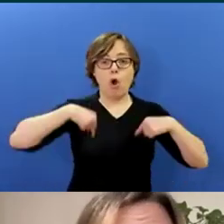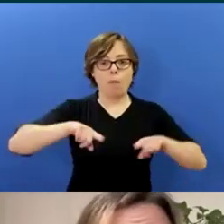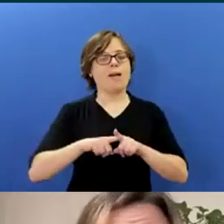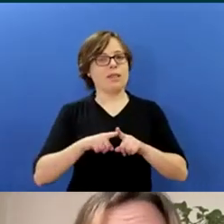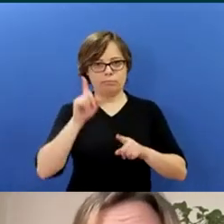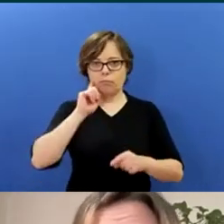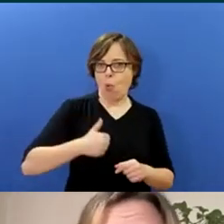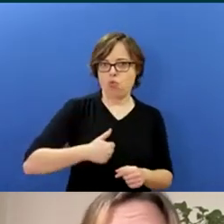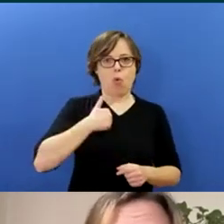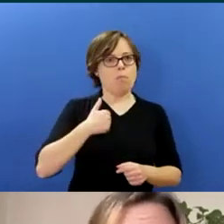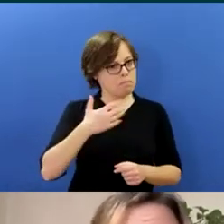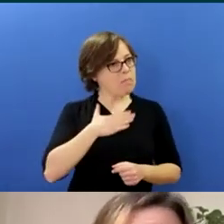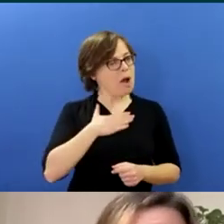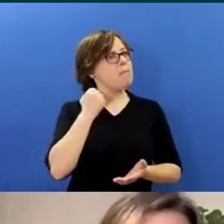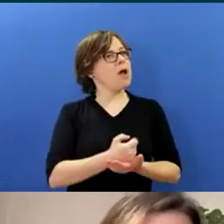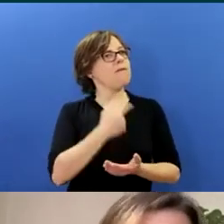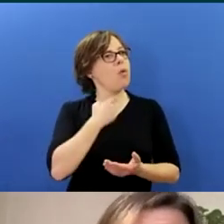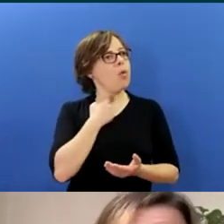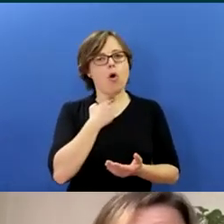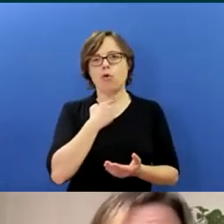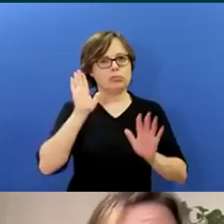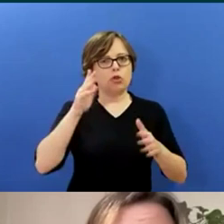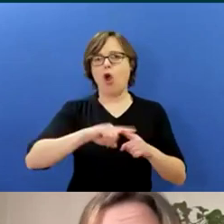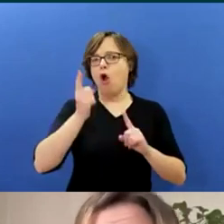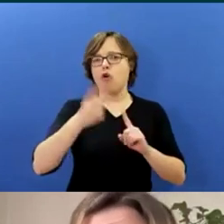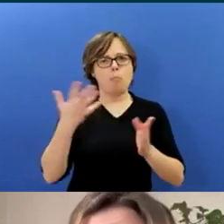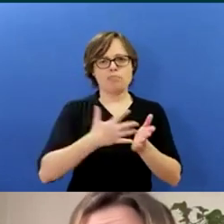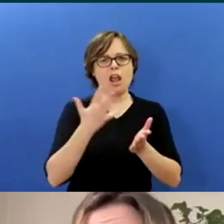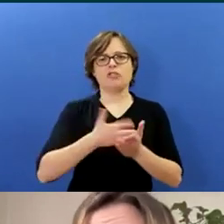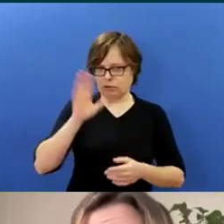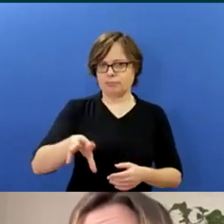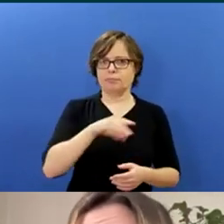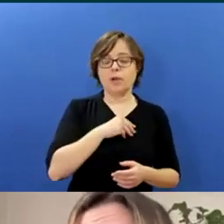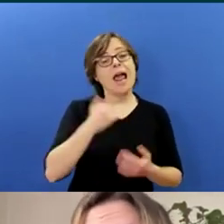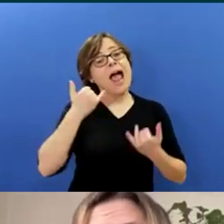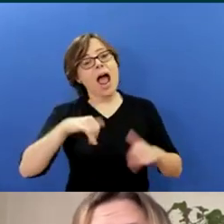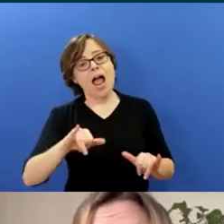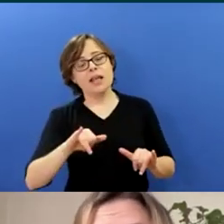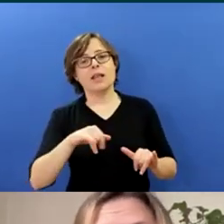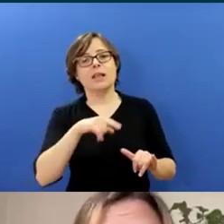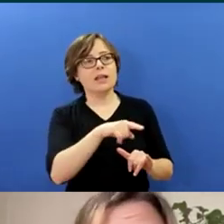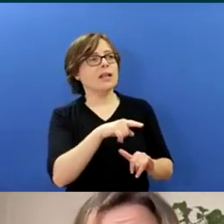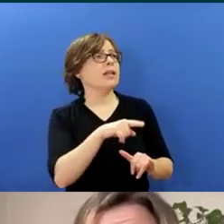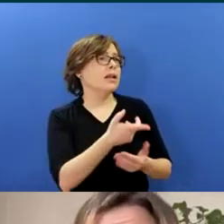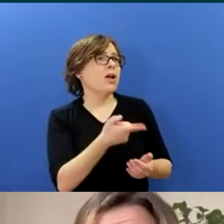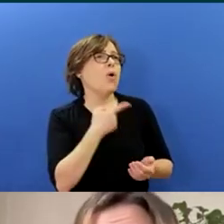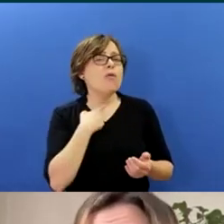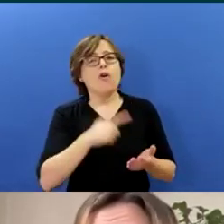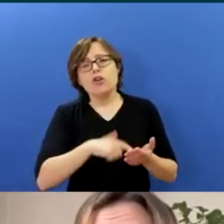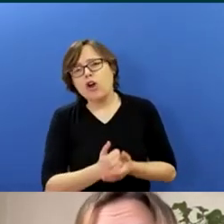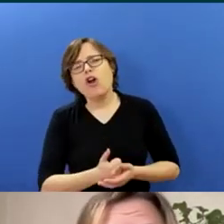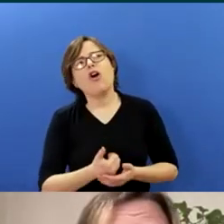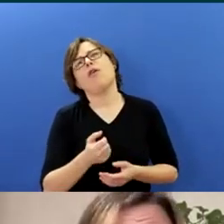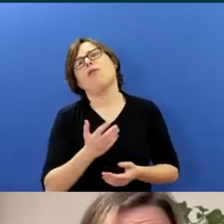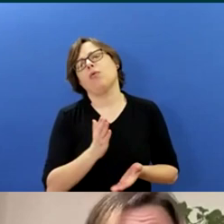5 times a year, well, others, they don't. Decisions are sometimes highly complex, and